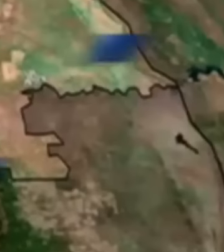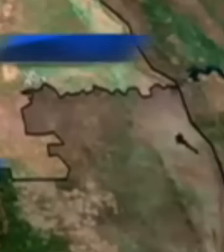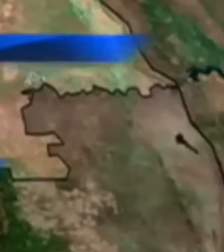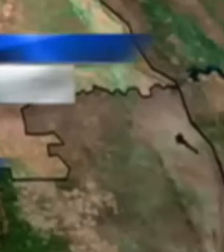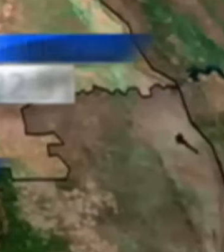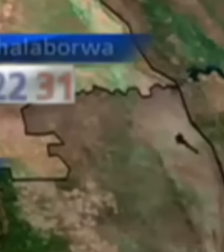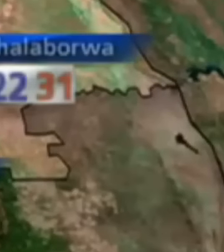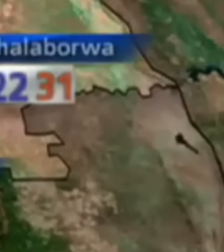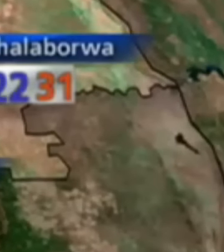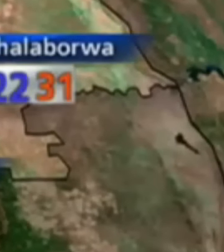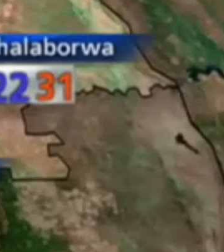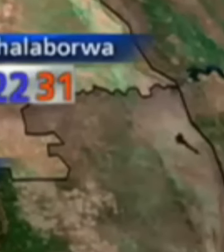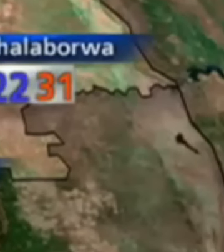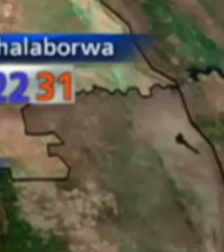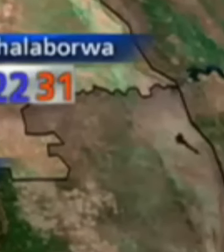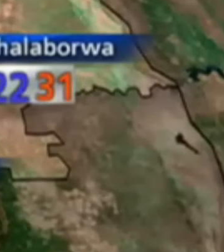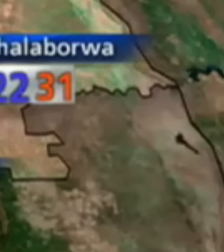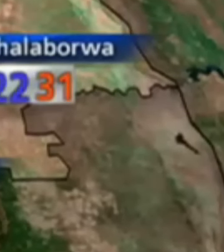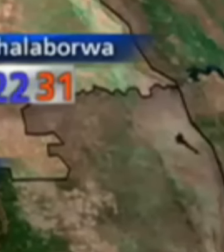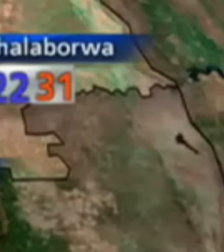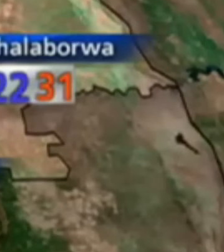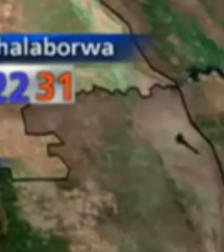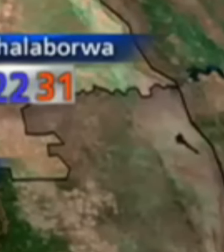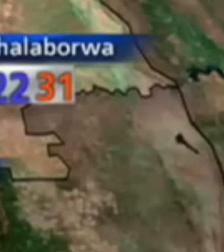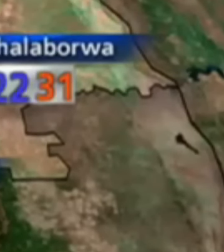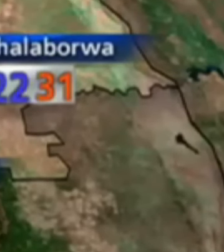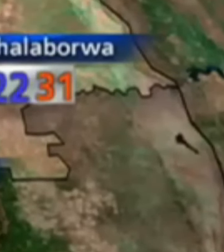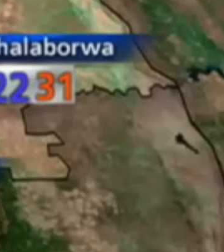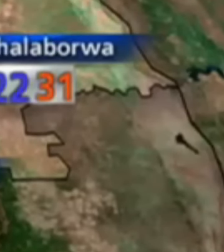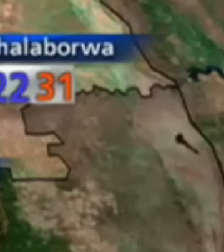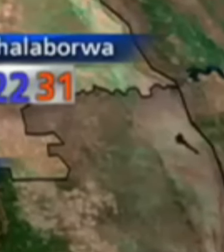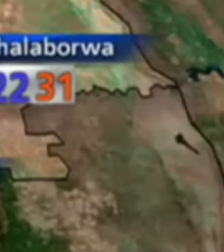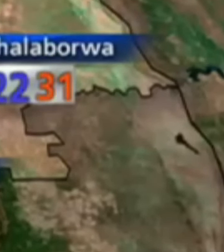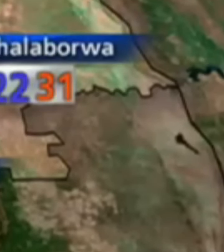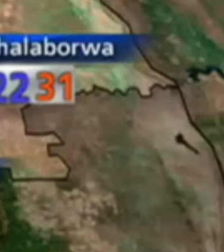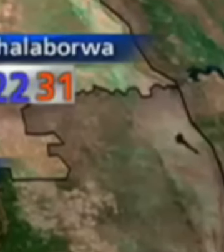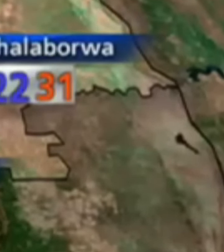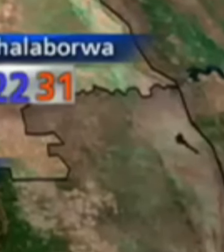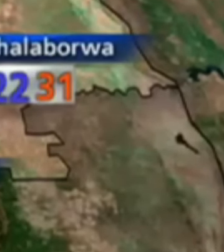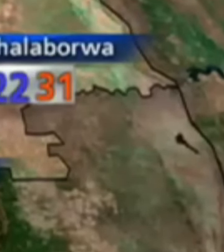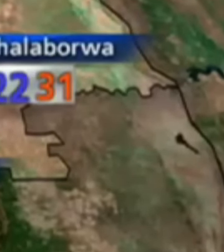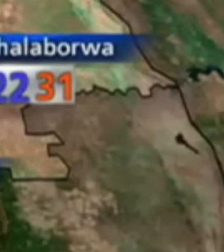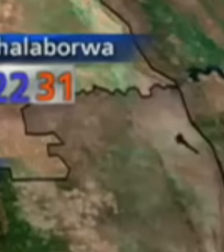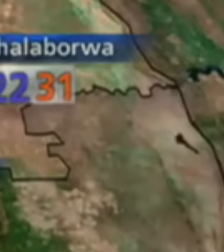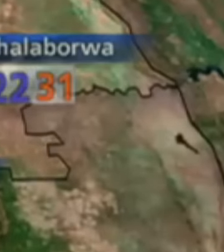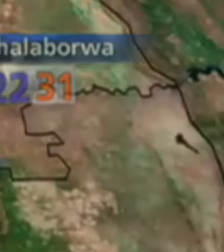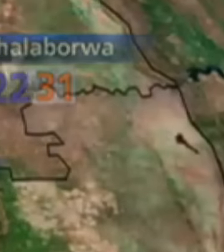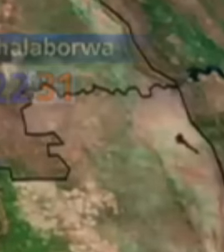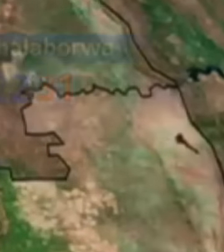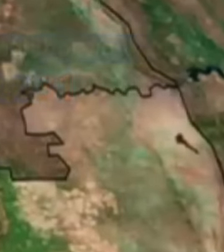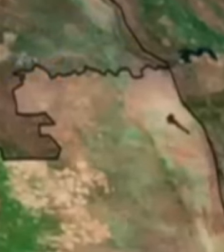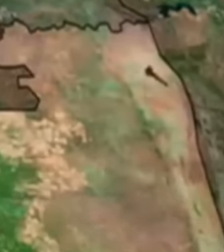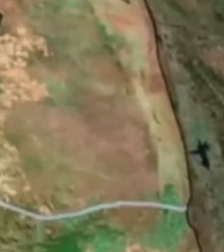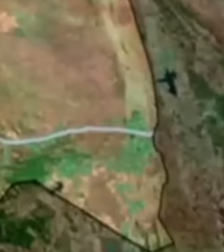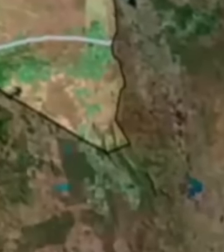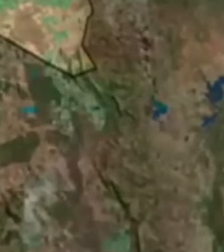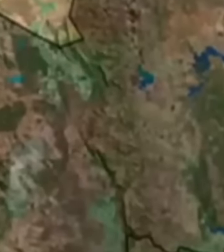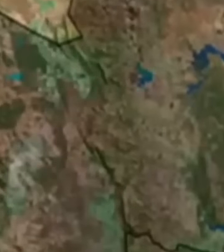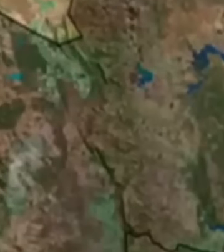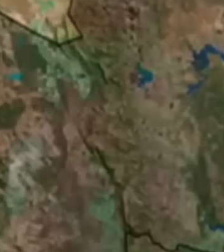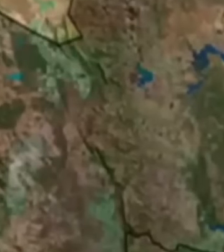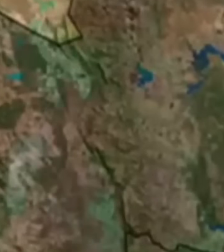e mena kaofela ya re balaga thaka ro lempo par shebile hona ka polokwane le hona ka ro Masina tsela ka Thando ka mafatsane a jeleng ala duma tla hlo chese di